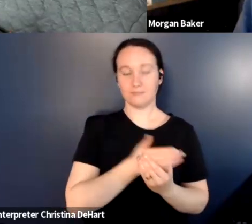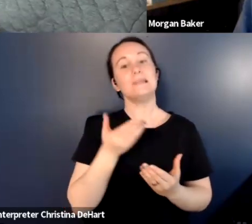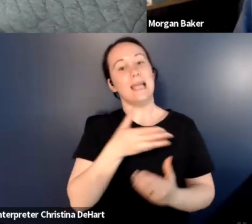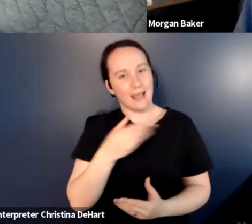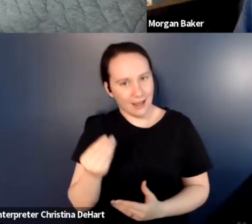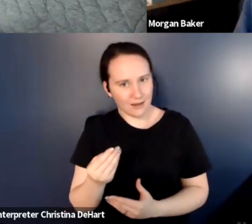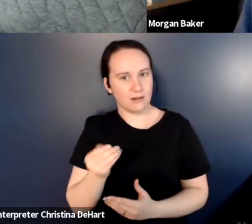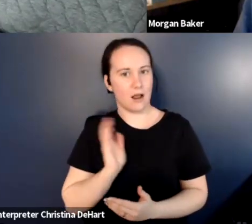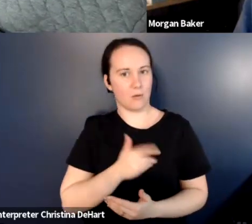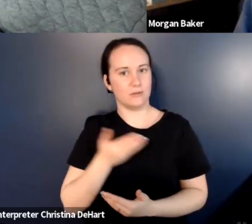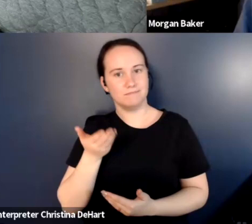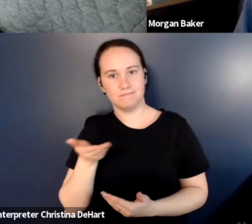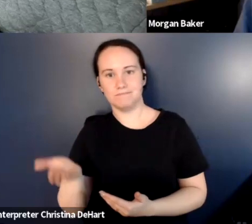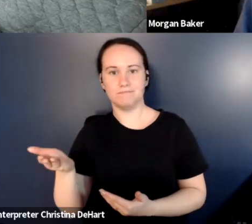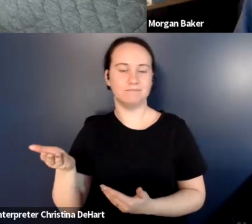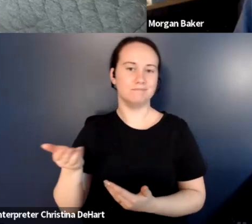send out.